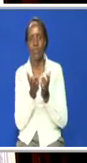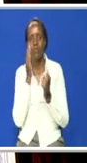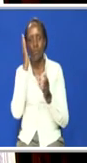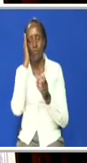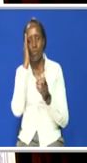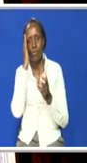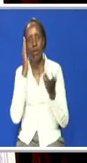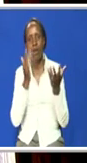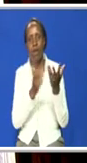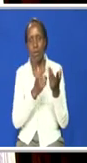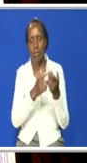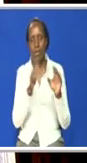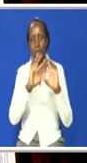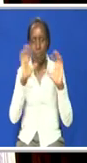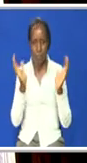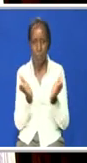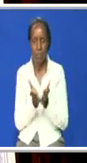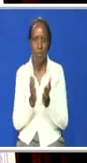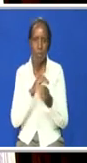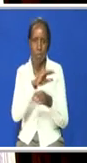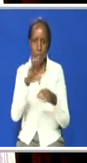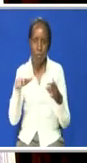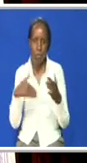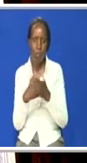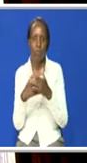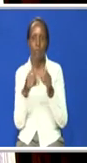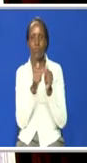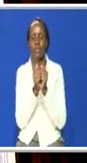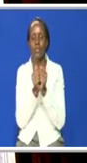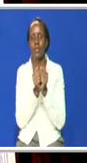many balls they are all together.